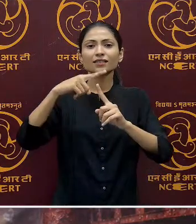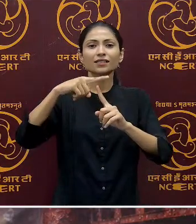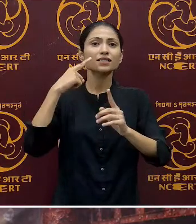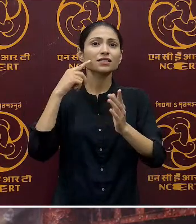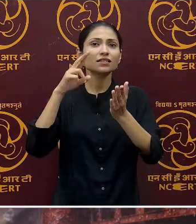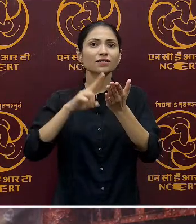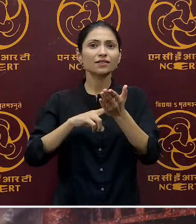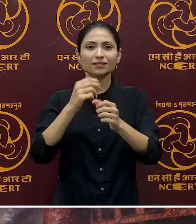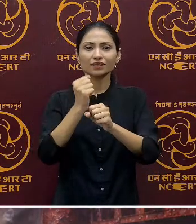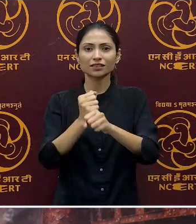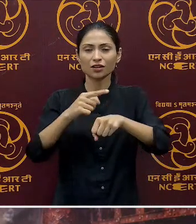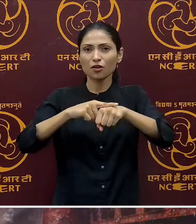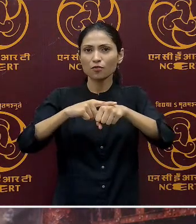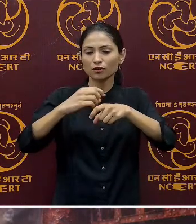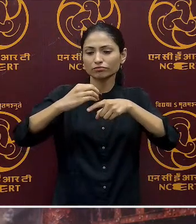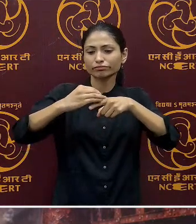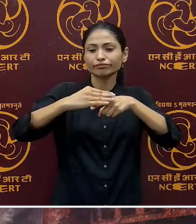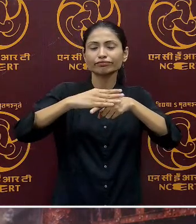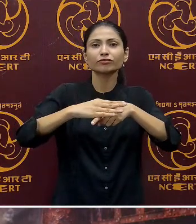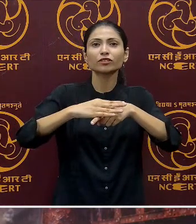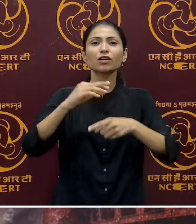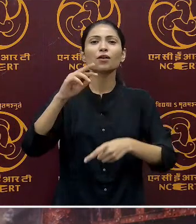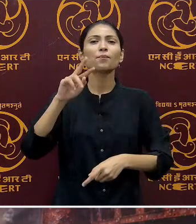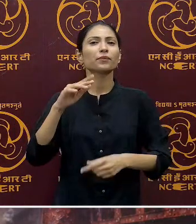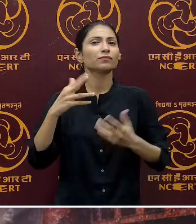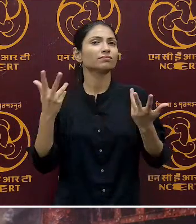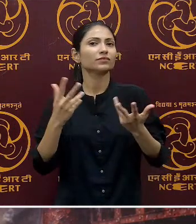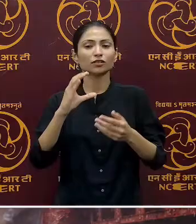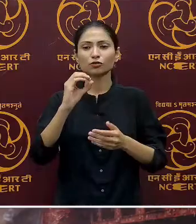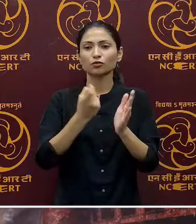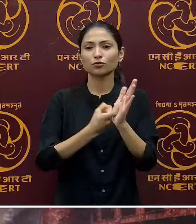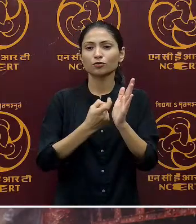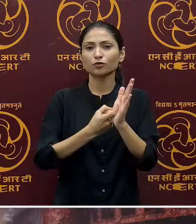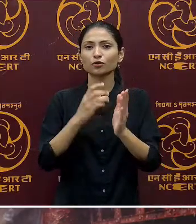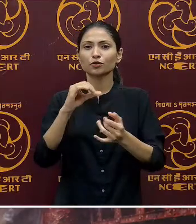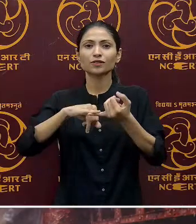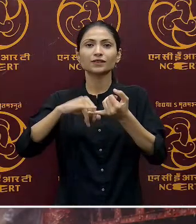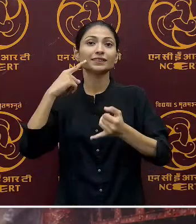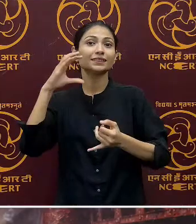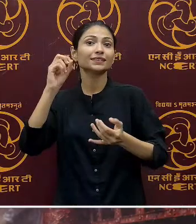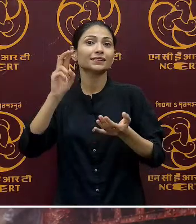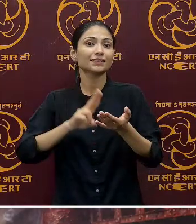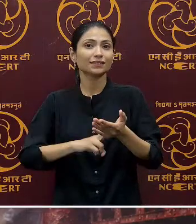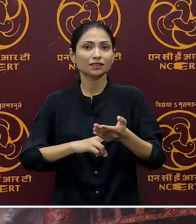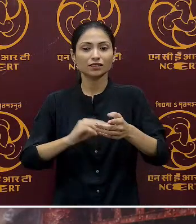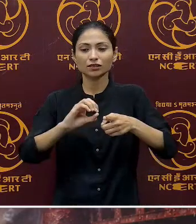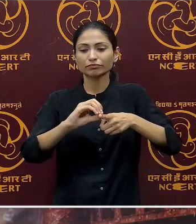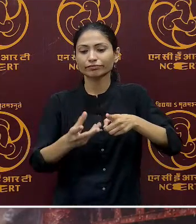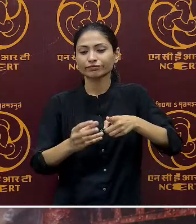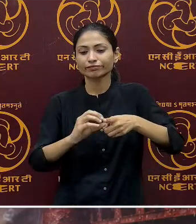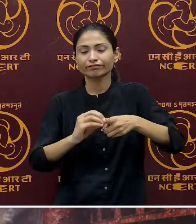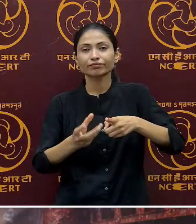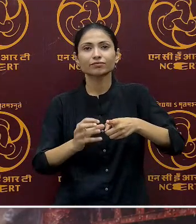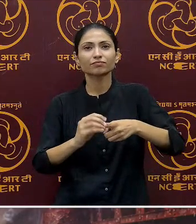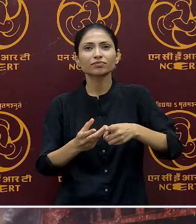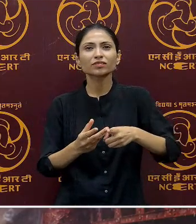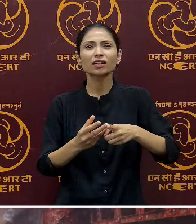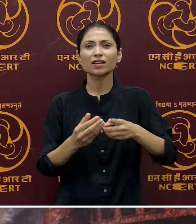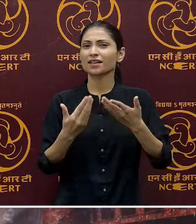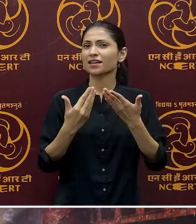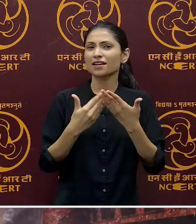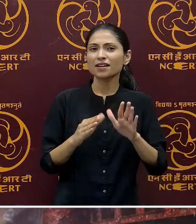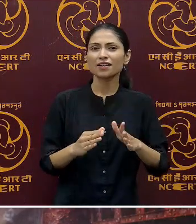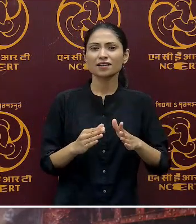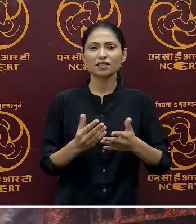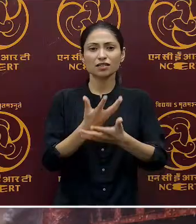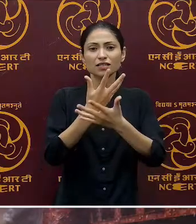metals due to the action of air, water or any other substance. This rusting causes damage to iron structure, machine,